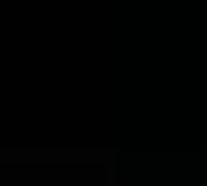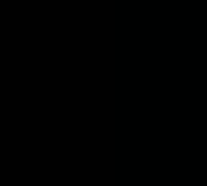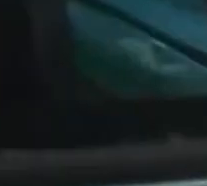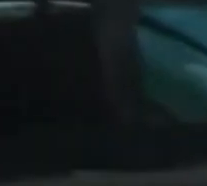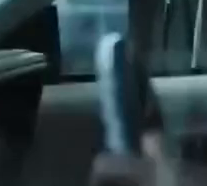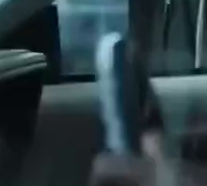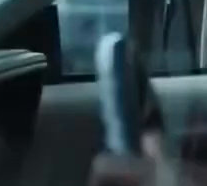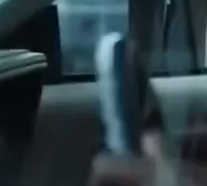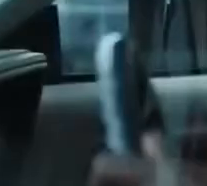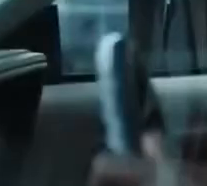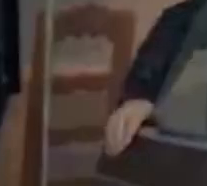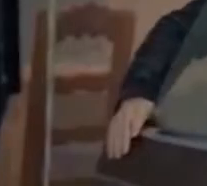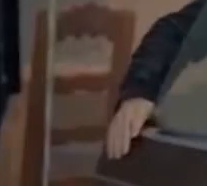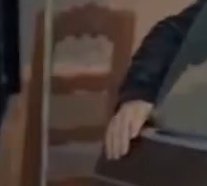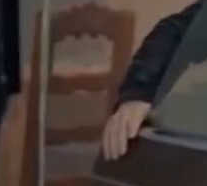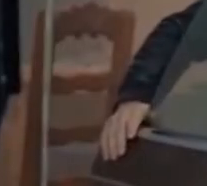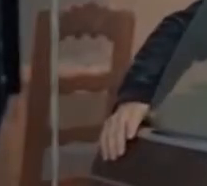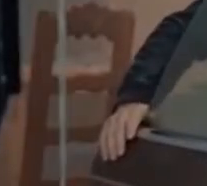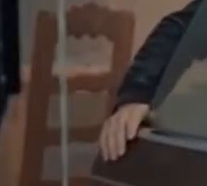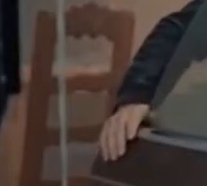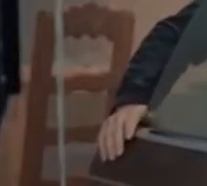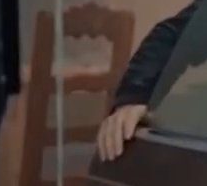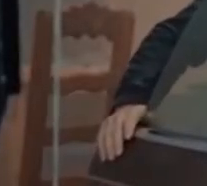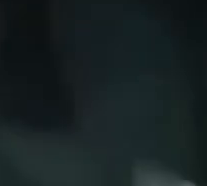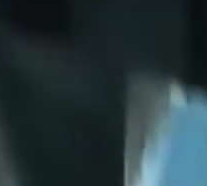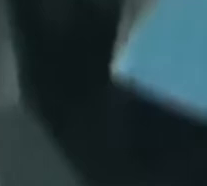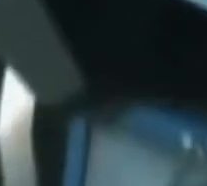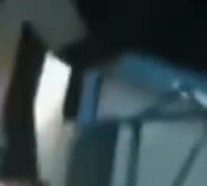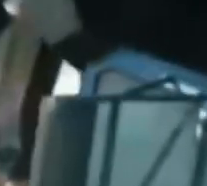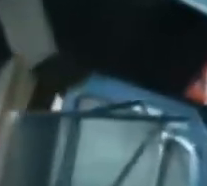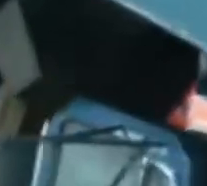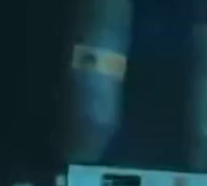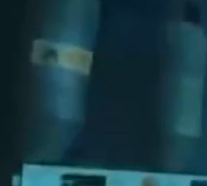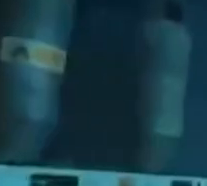You're in big trouble. For what? You smashed the car through a restaurant!